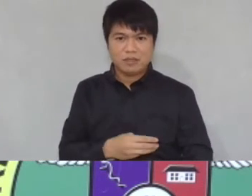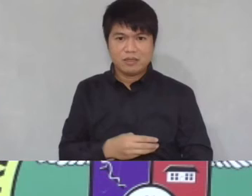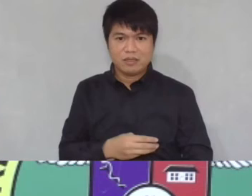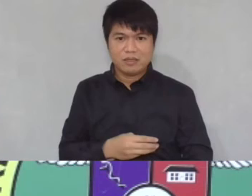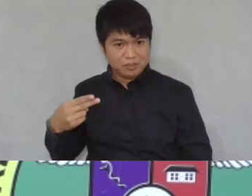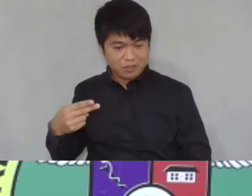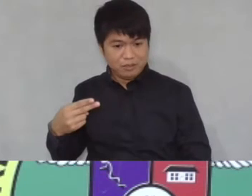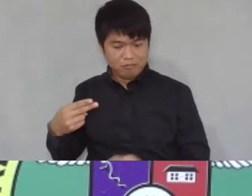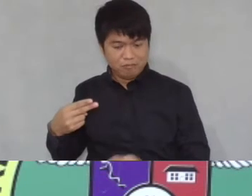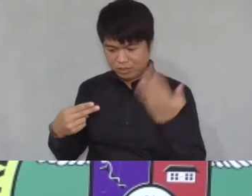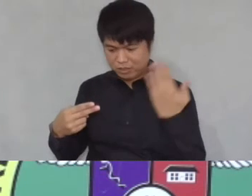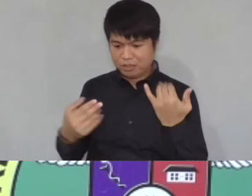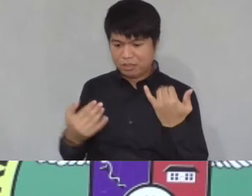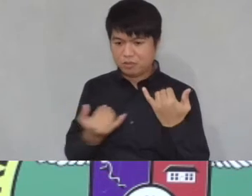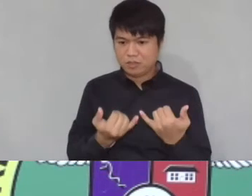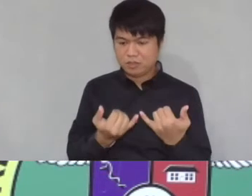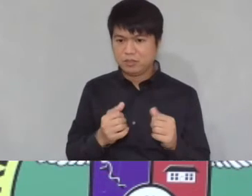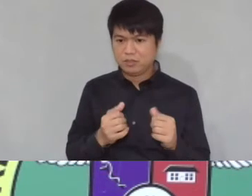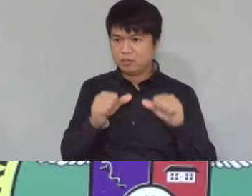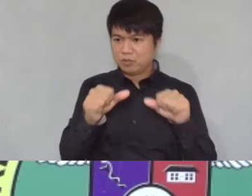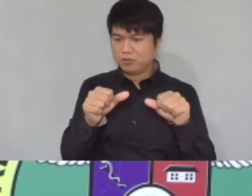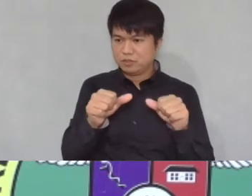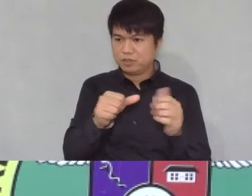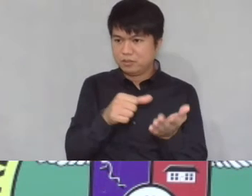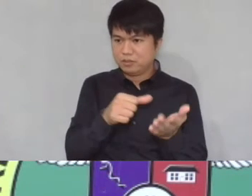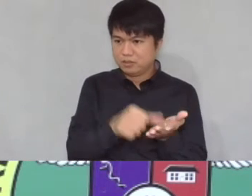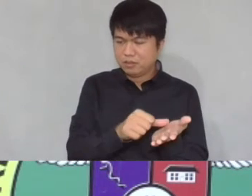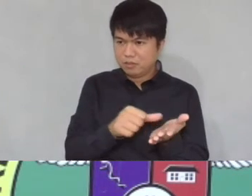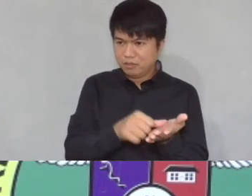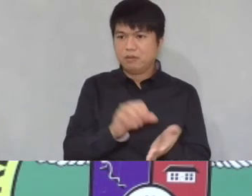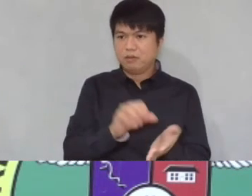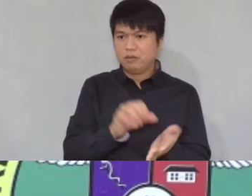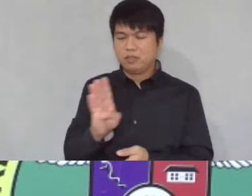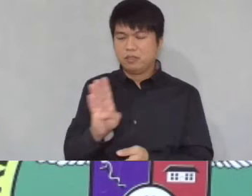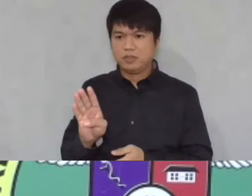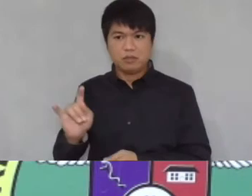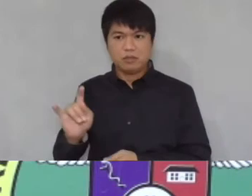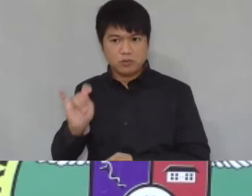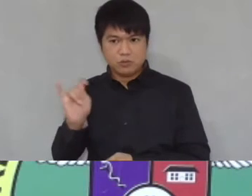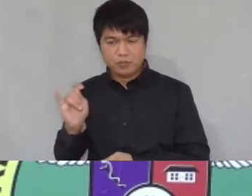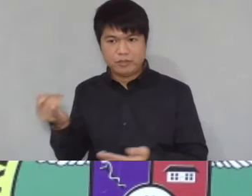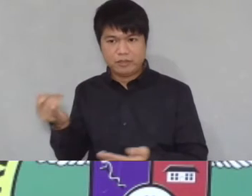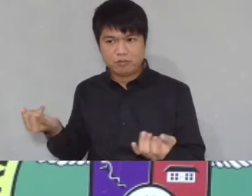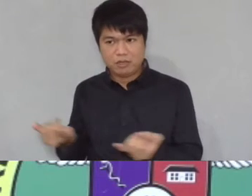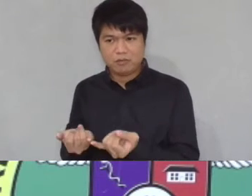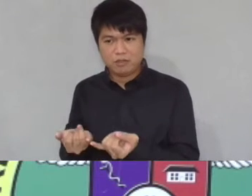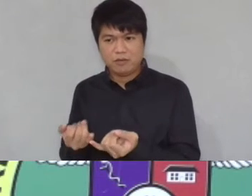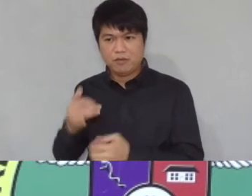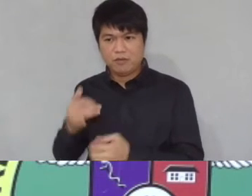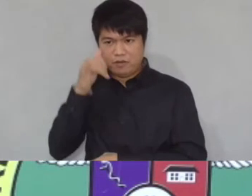session and today, we have uploaded on Facebook, sa sinabi kanina, and YouTube an introductory video for today's